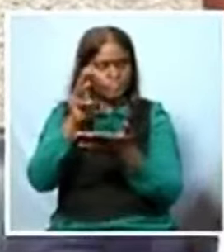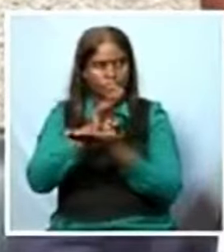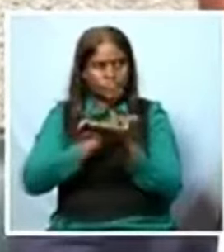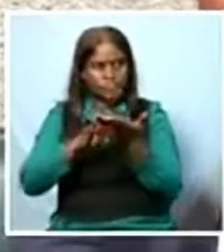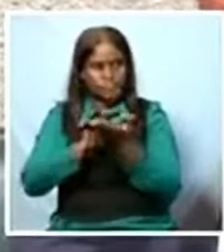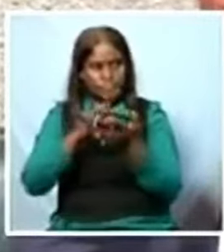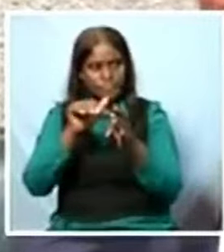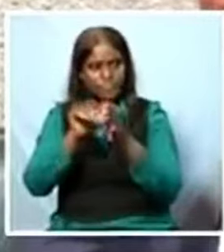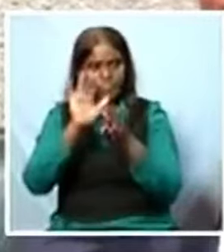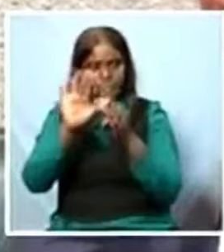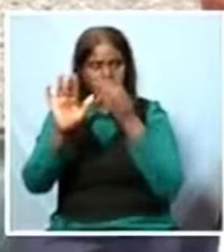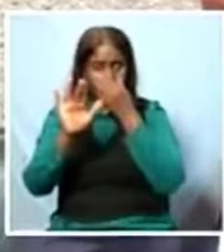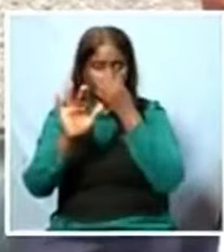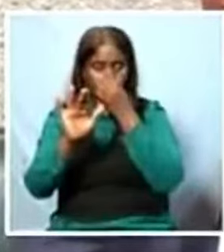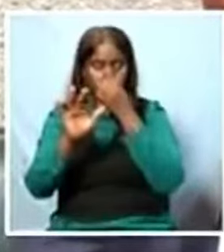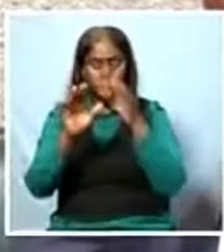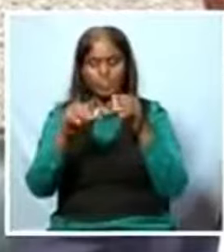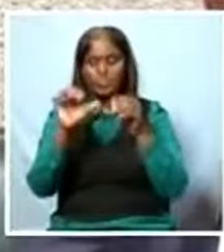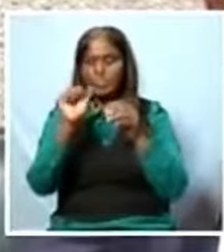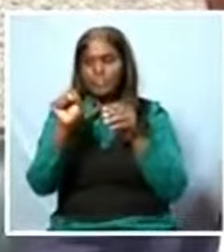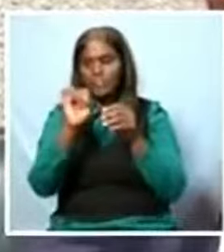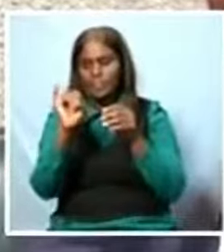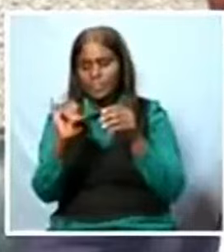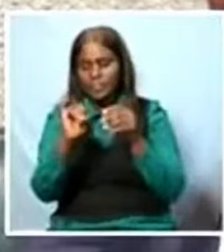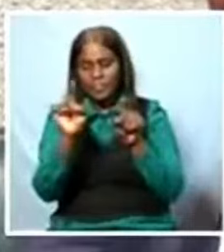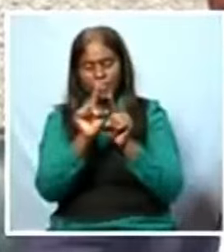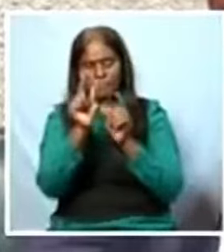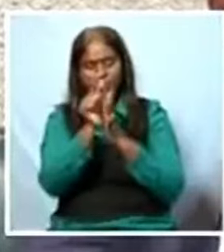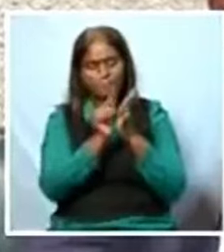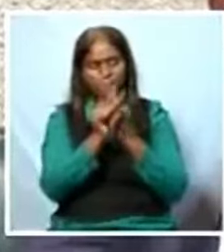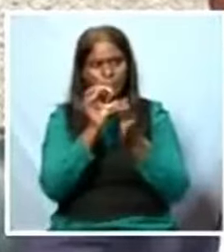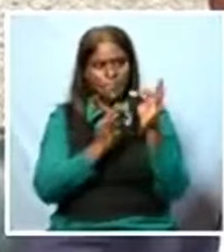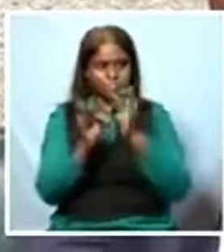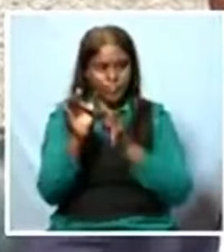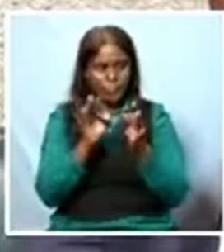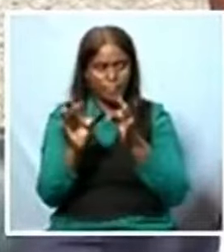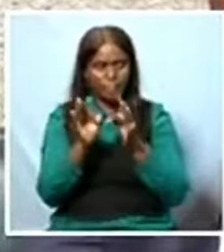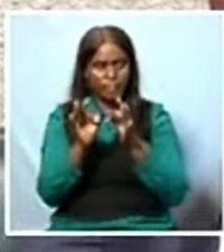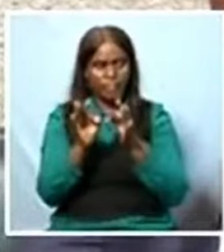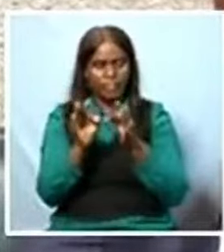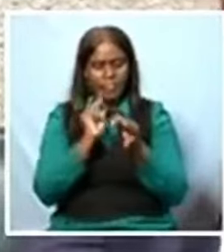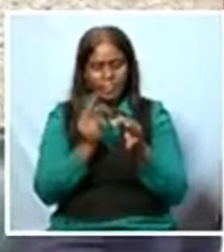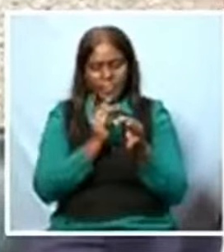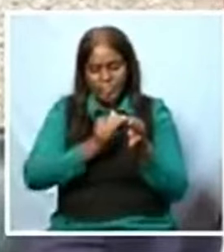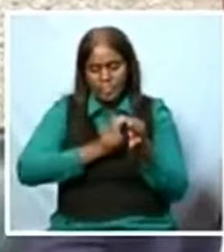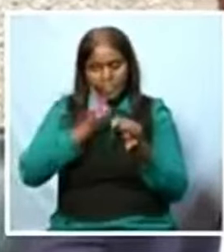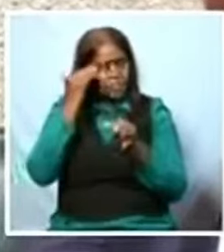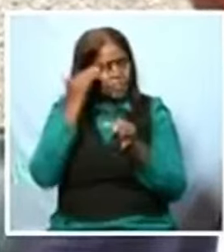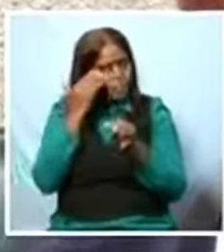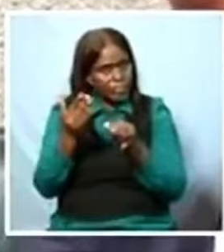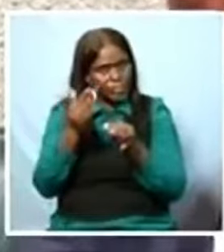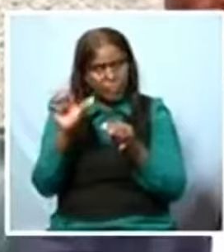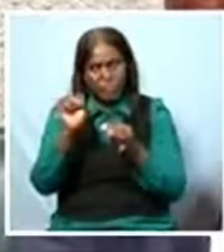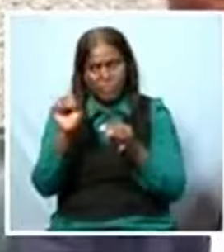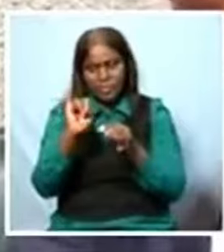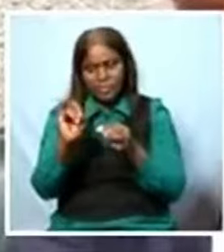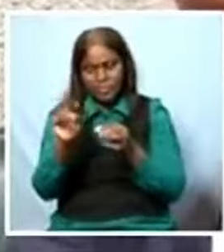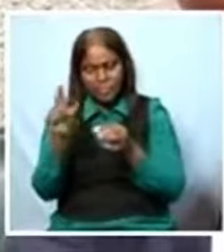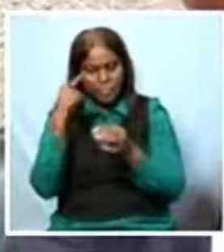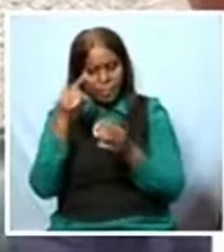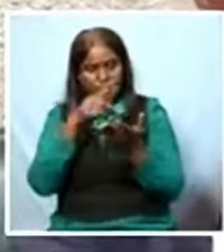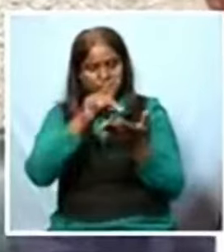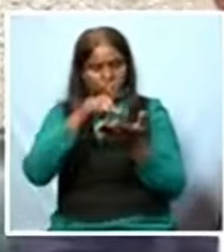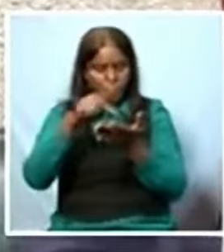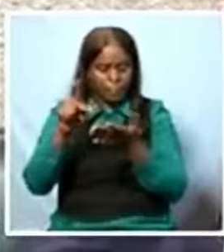the statutory provisions as the law states. But we all know that the statutory provisions for